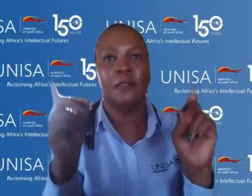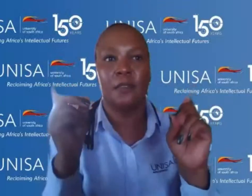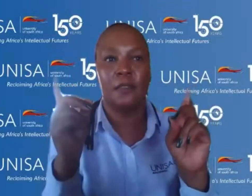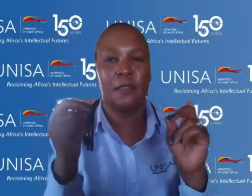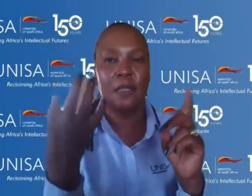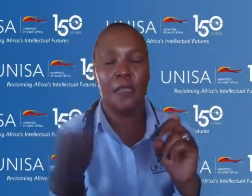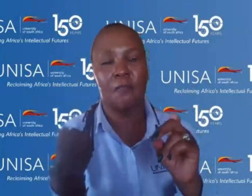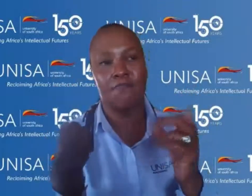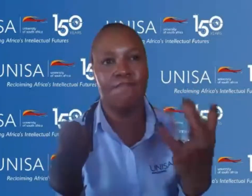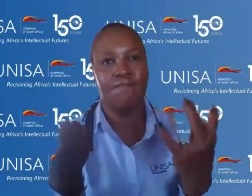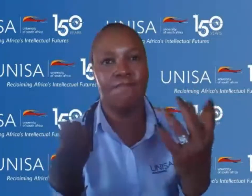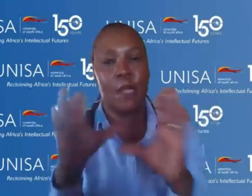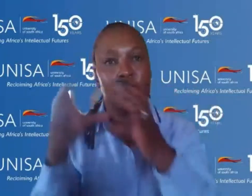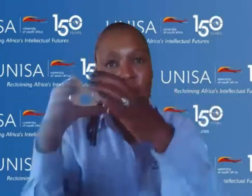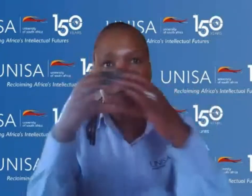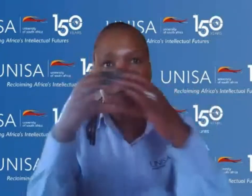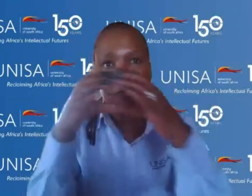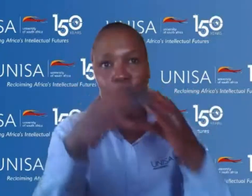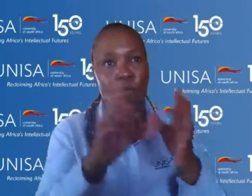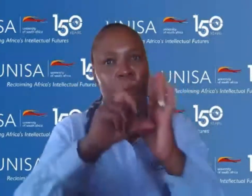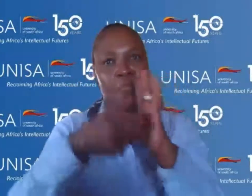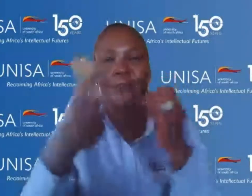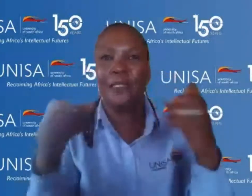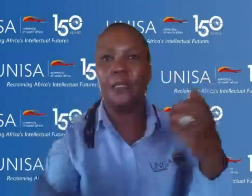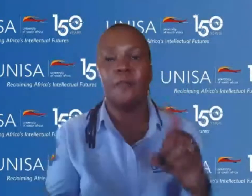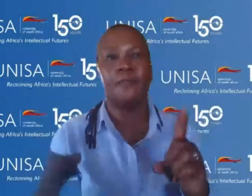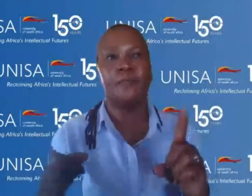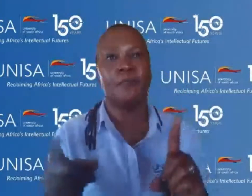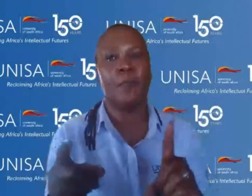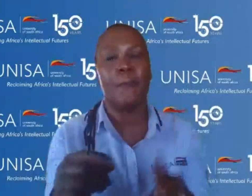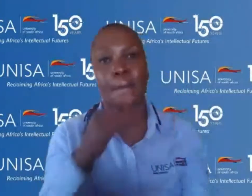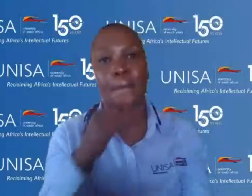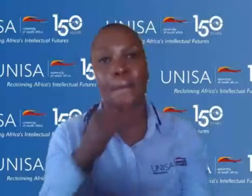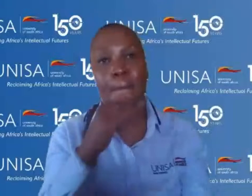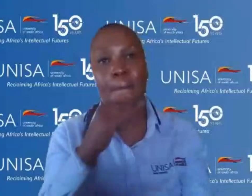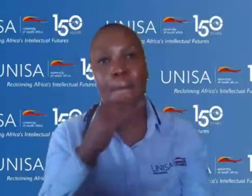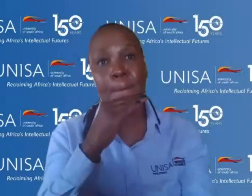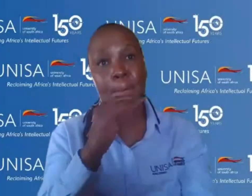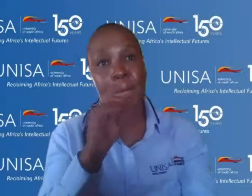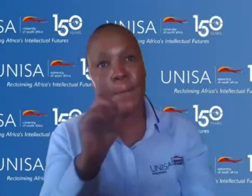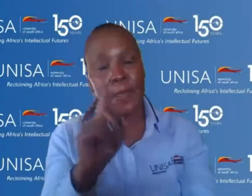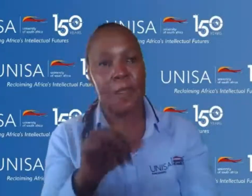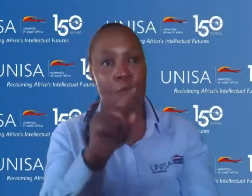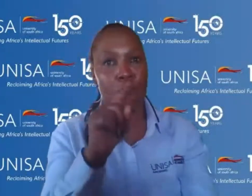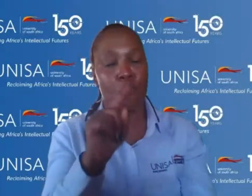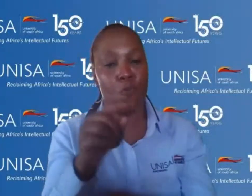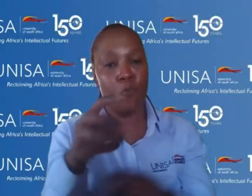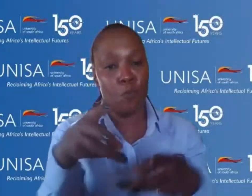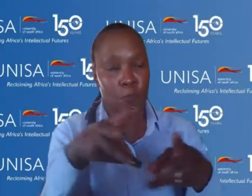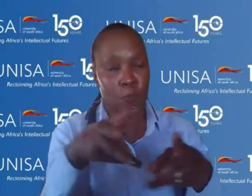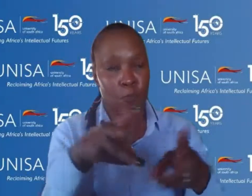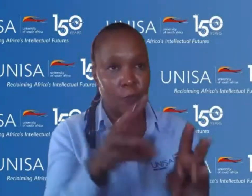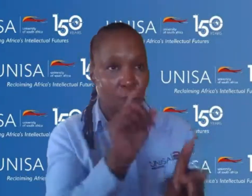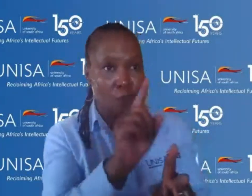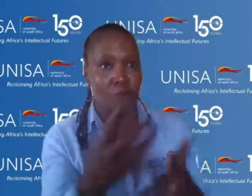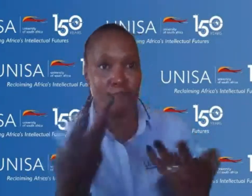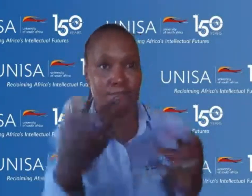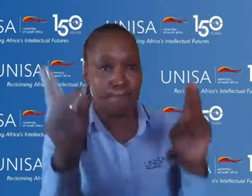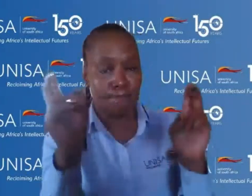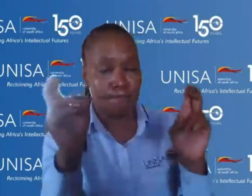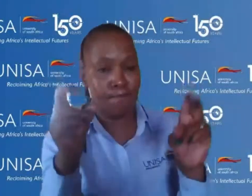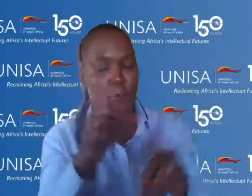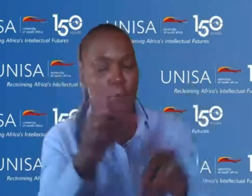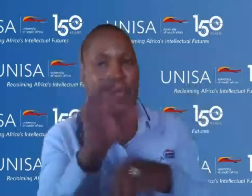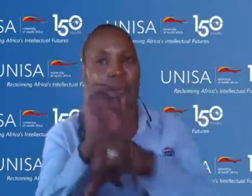category of disability varies. Therefore, in your particular case, I would advise you to